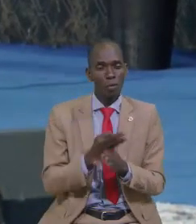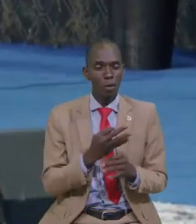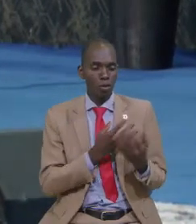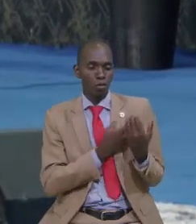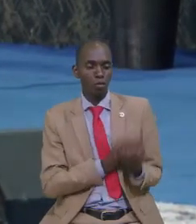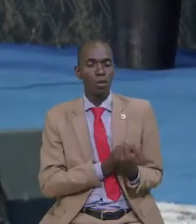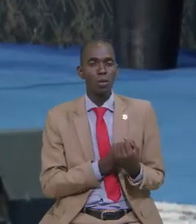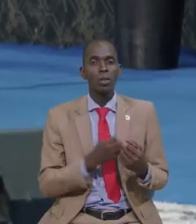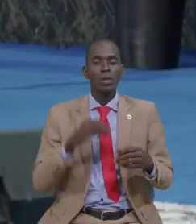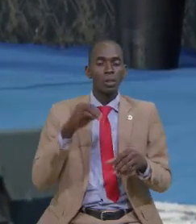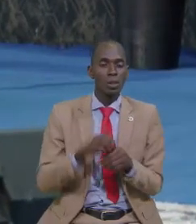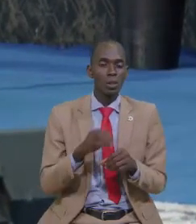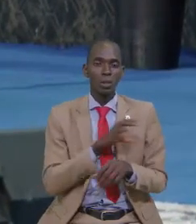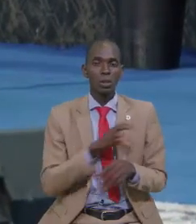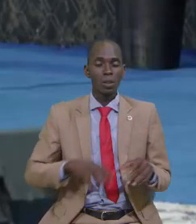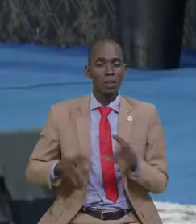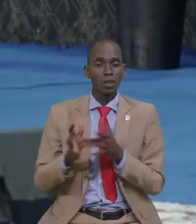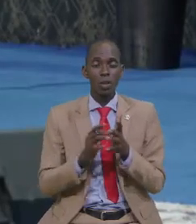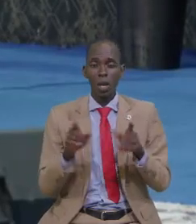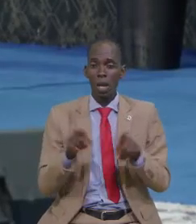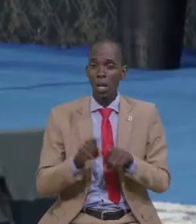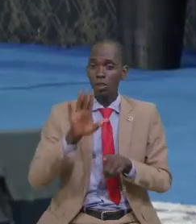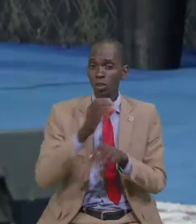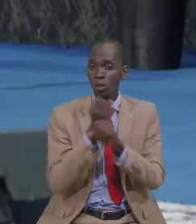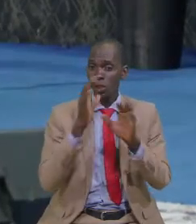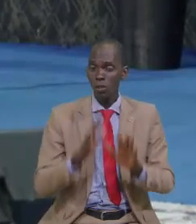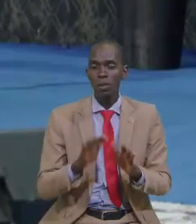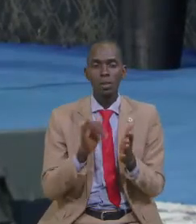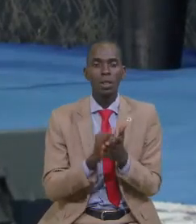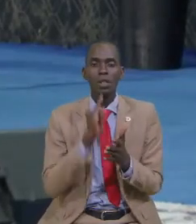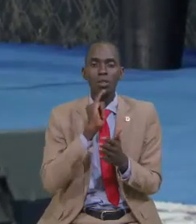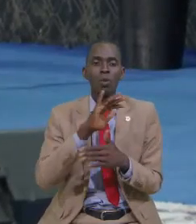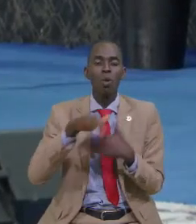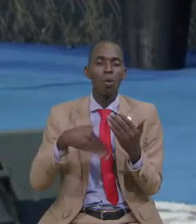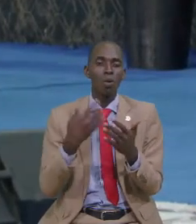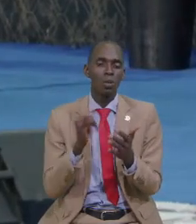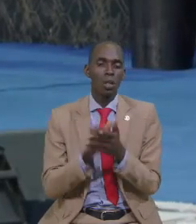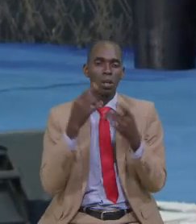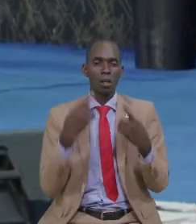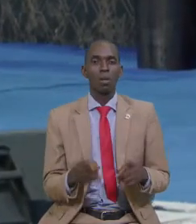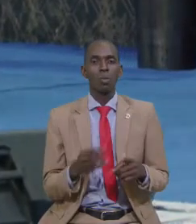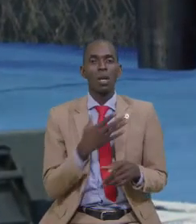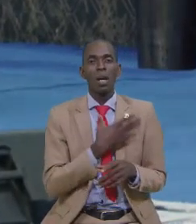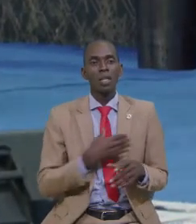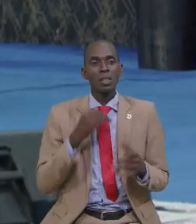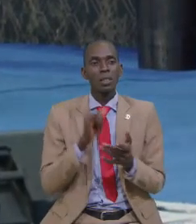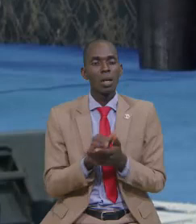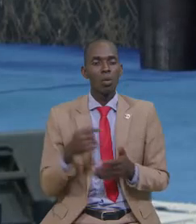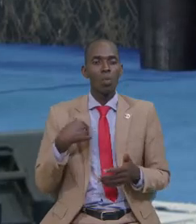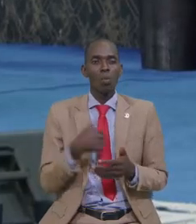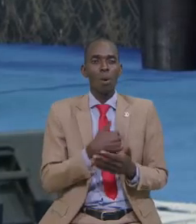Jesus as your Savior tonight, that's what happened. And he says that we might receive